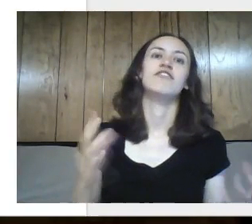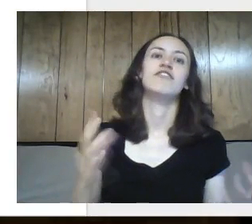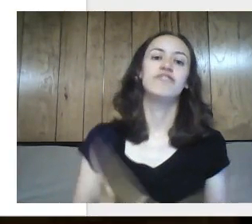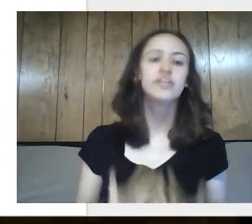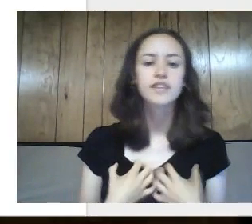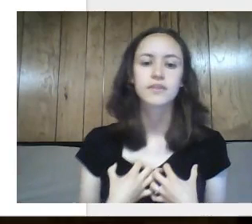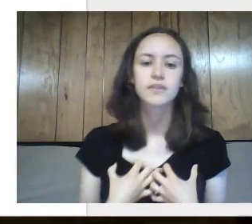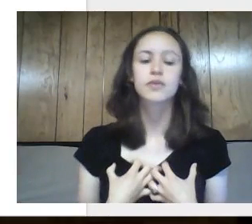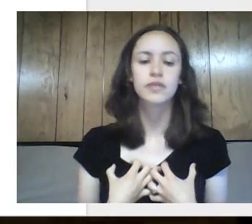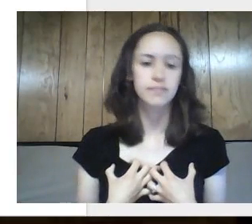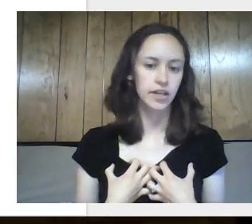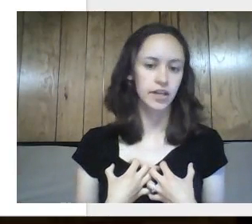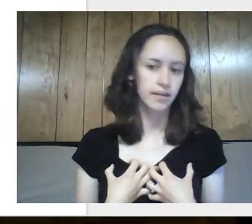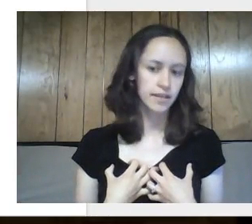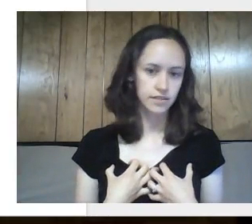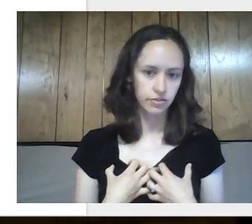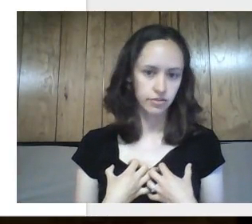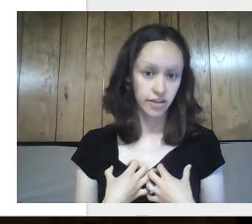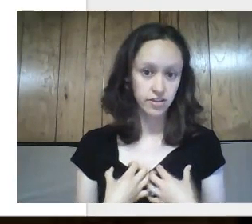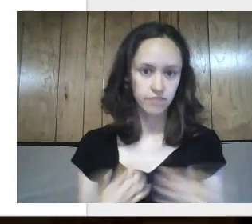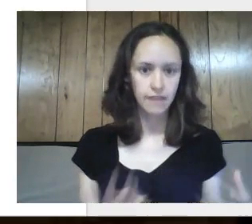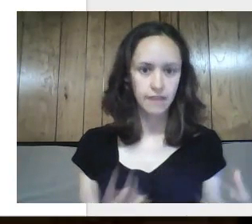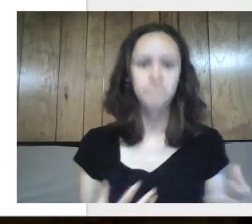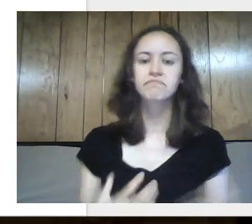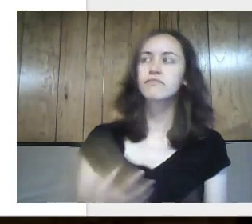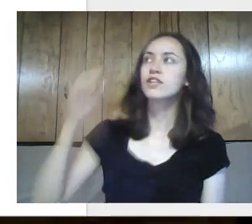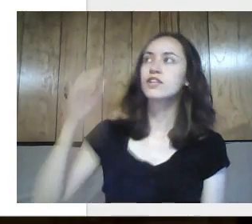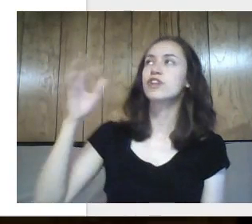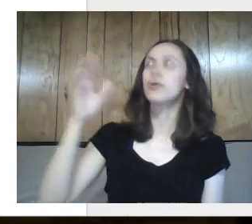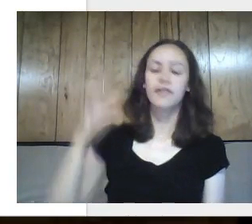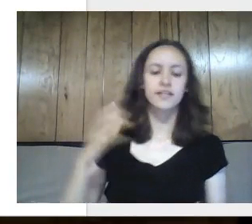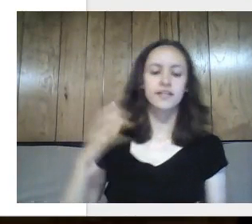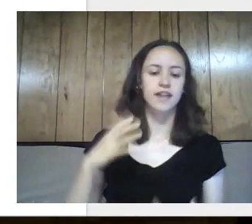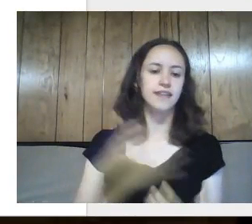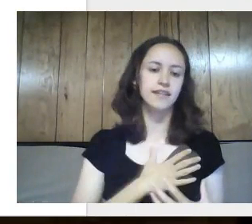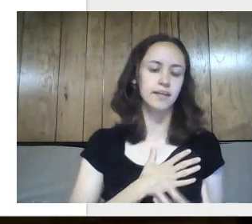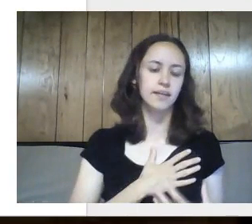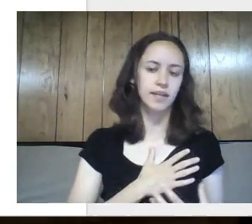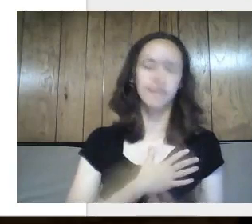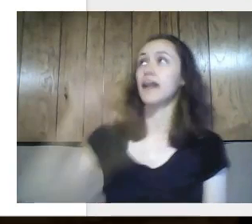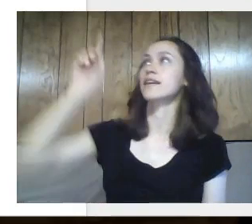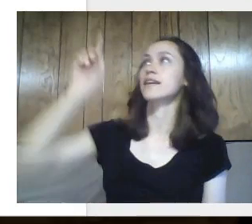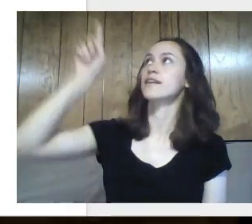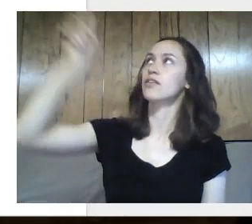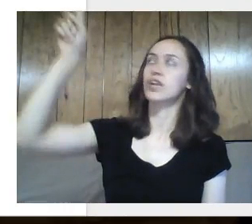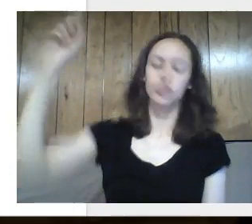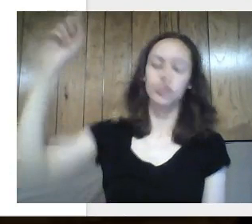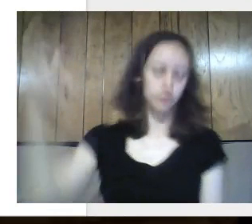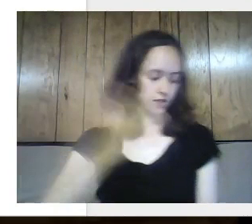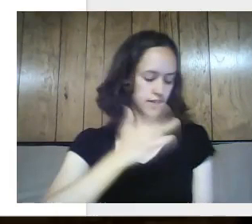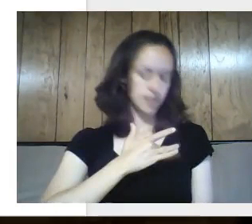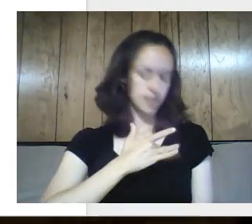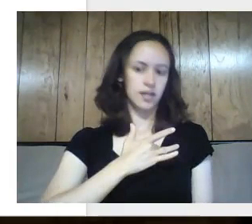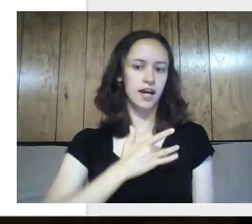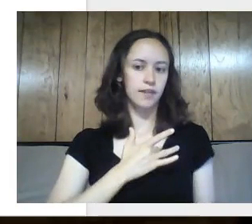God fills us with his Holy Spirit and makes us a new creation, right? So that's the idea that I'm getting in that ASL, that